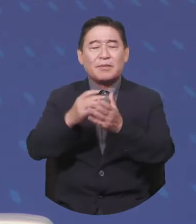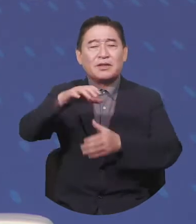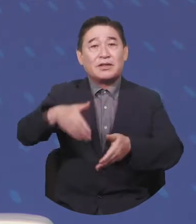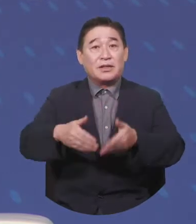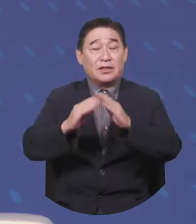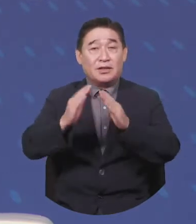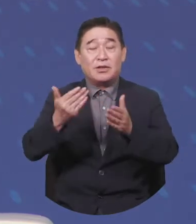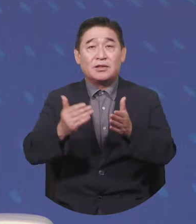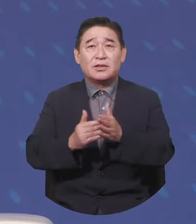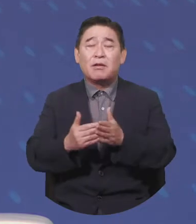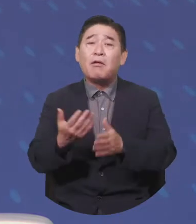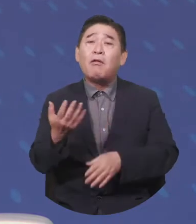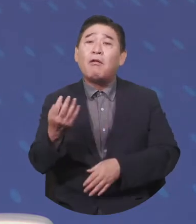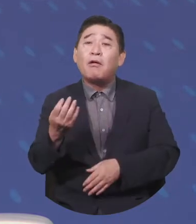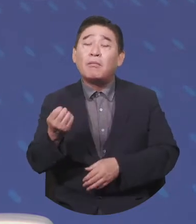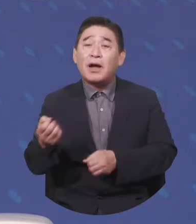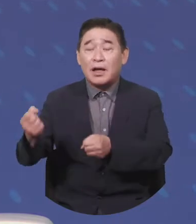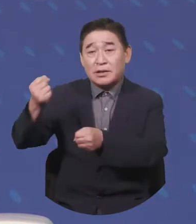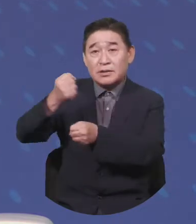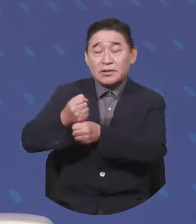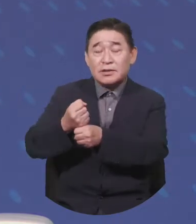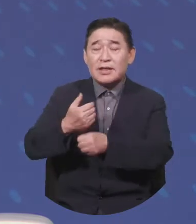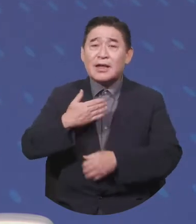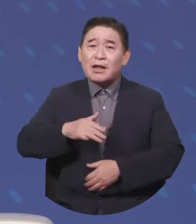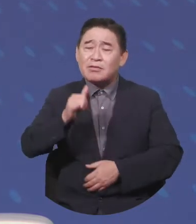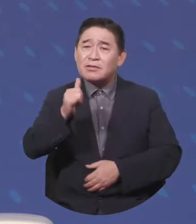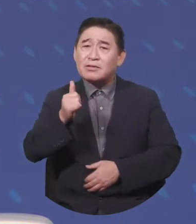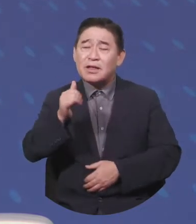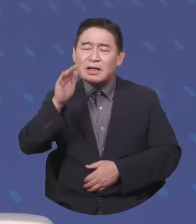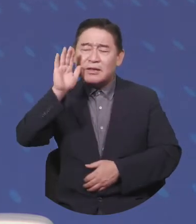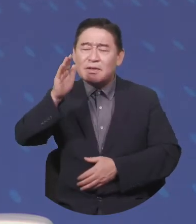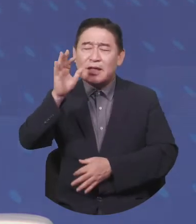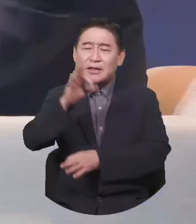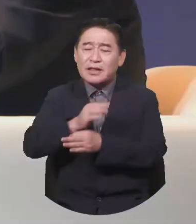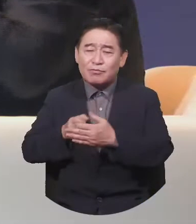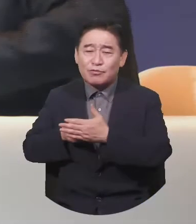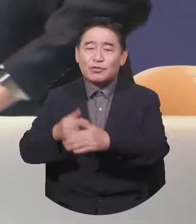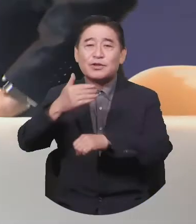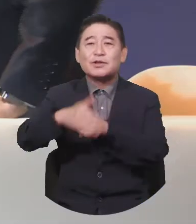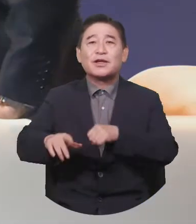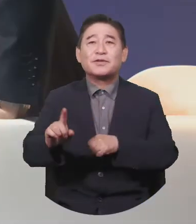planning to integrate partnerships into your future work to support the SDGs?